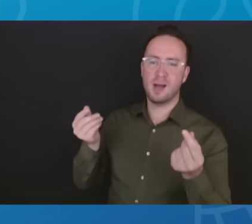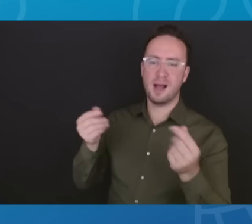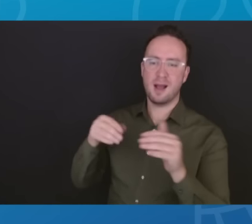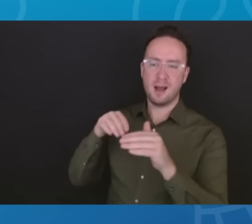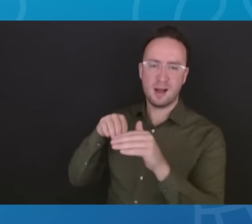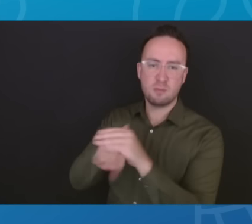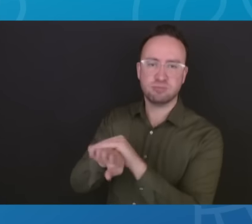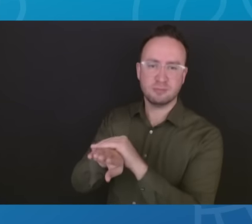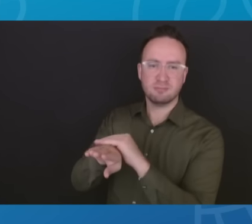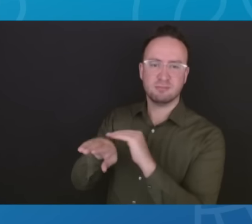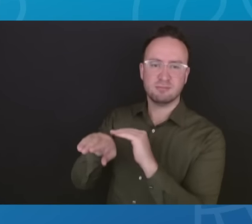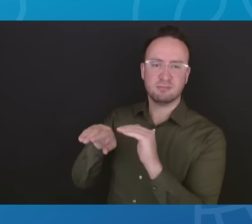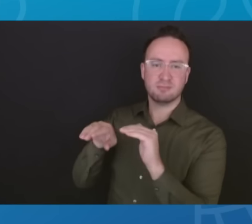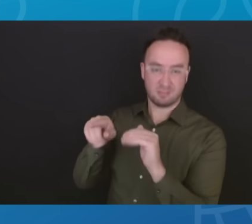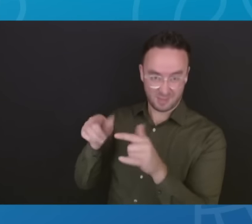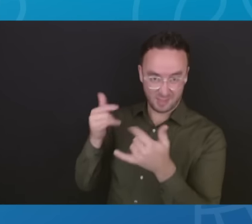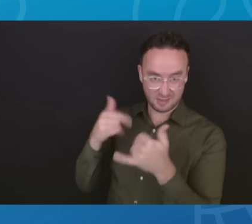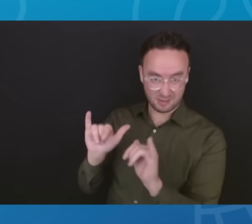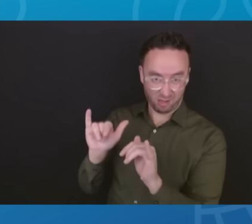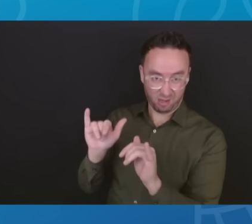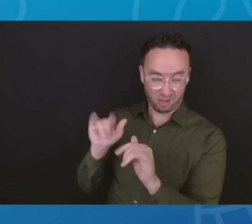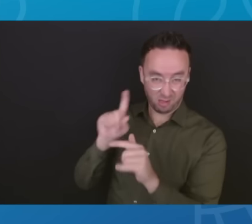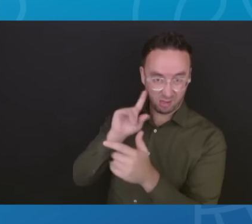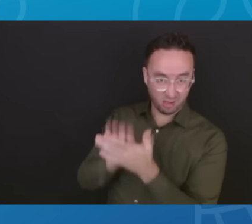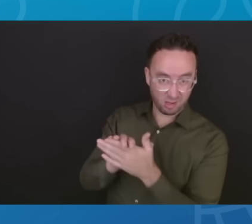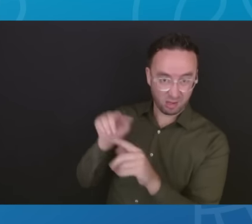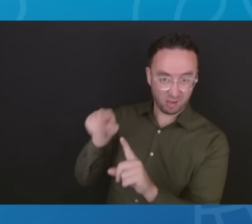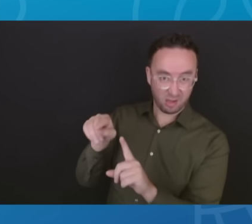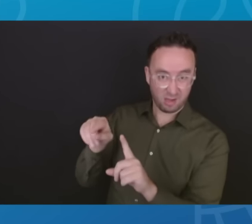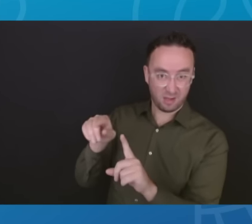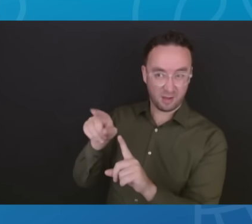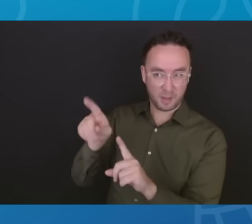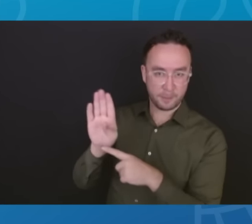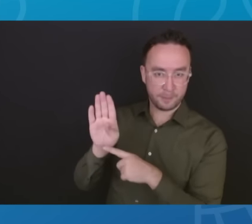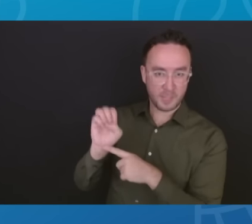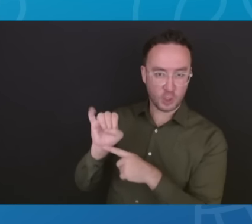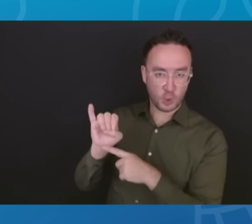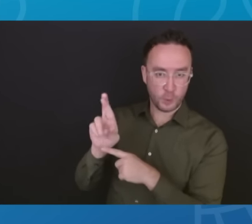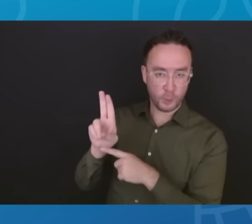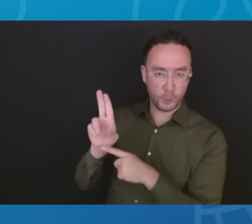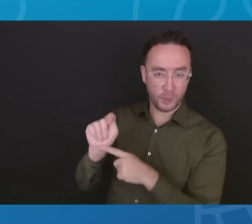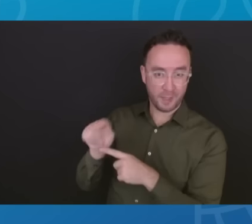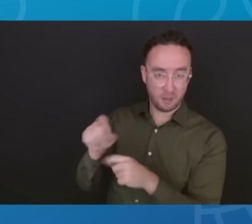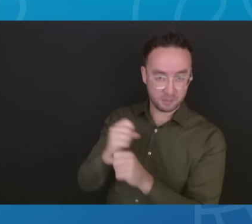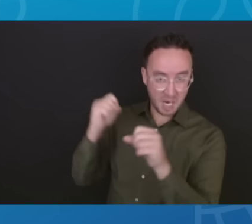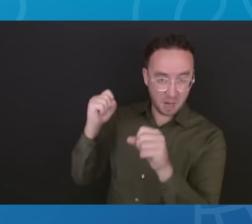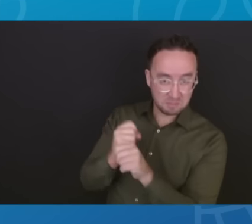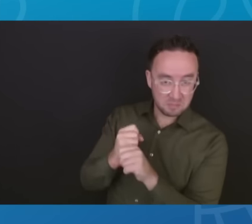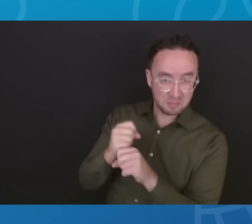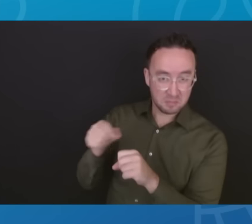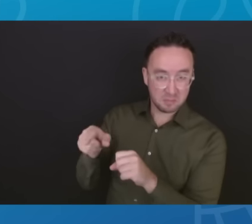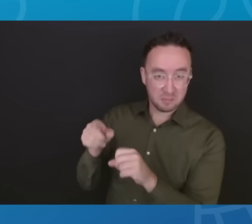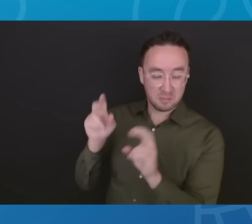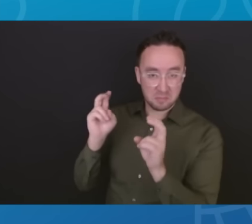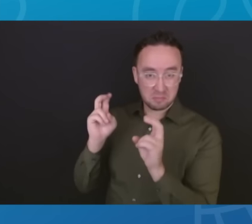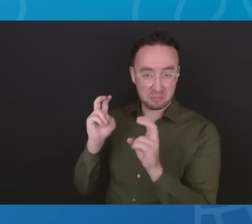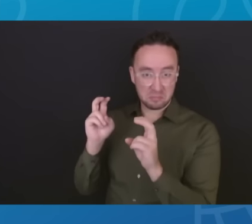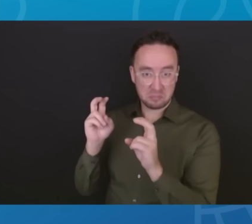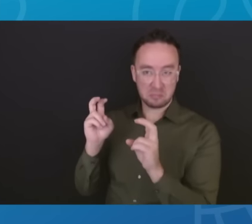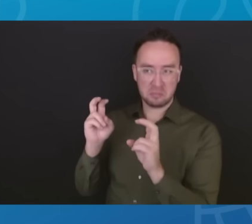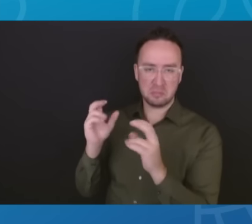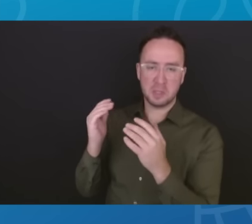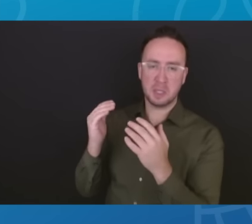Beirut area are included in that limited character trait that you guys are? I don't have a characterization of them one way or